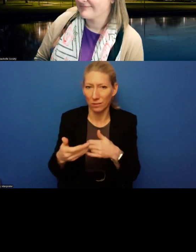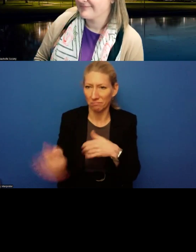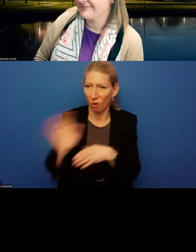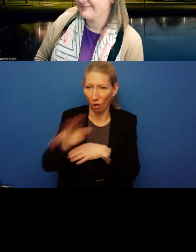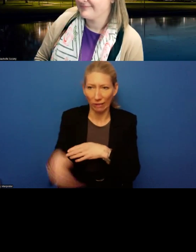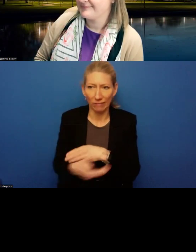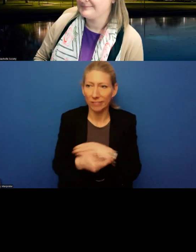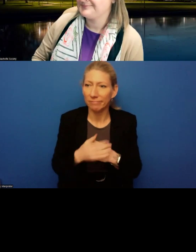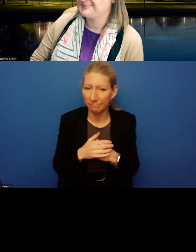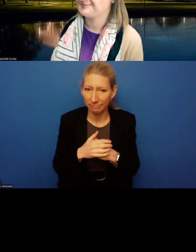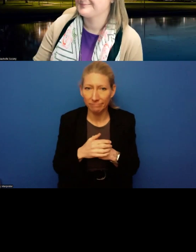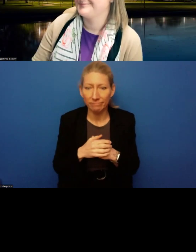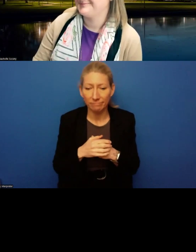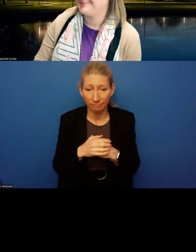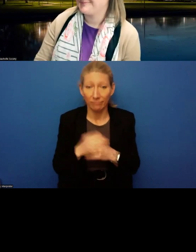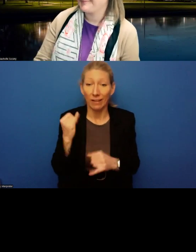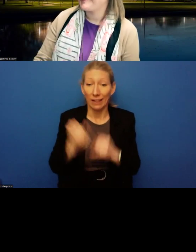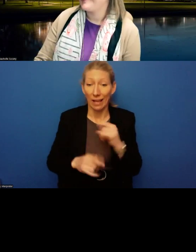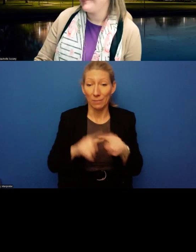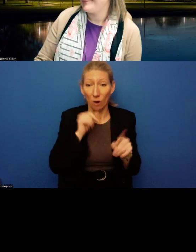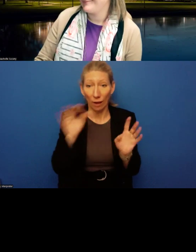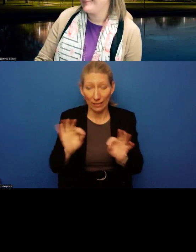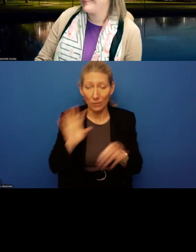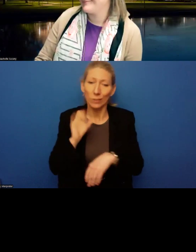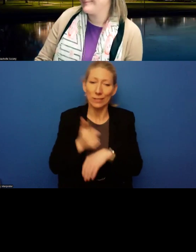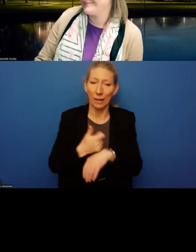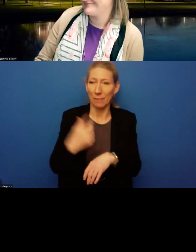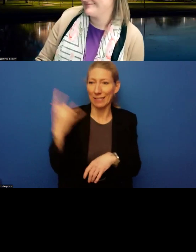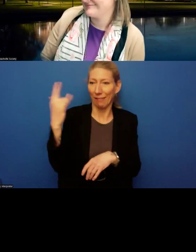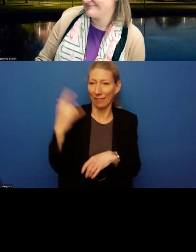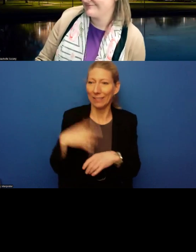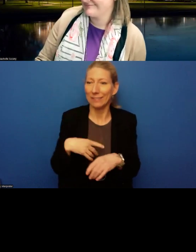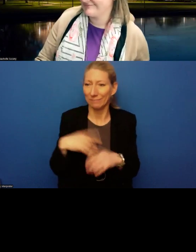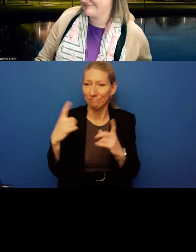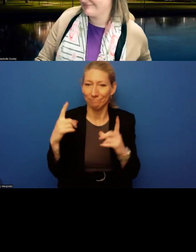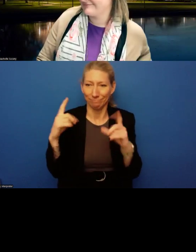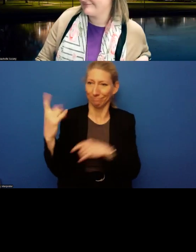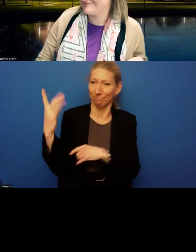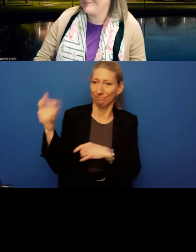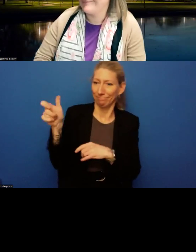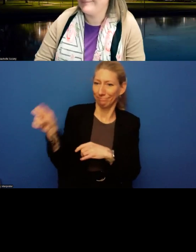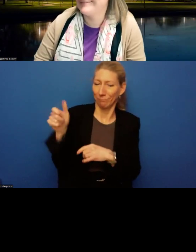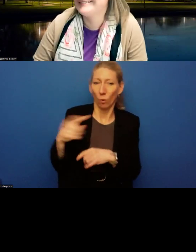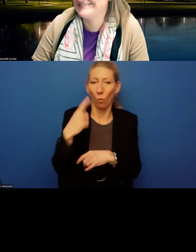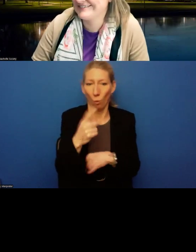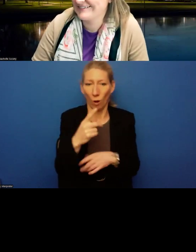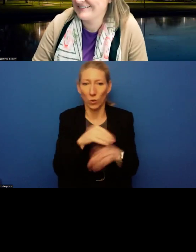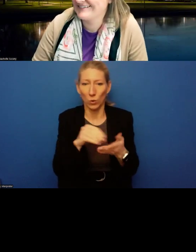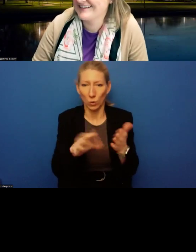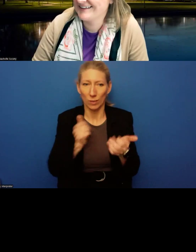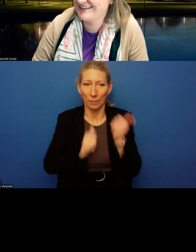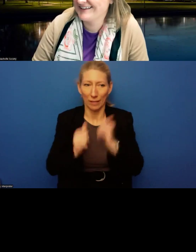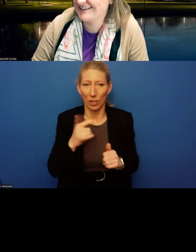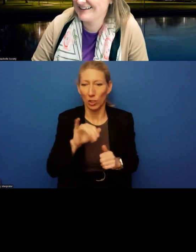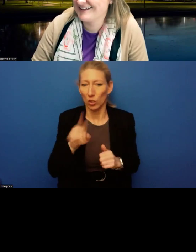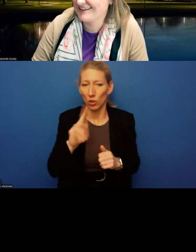evening. Last but not least, we set up a selfie station with one of my students playing Jupiter, sporting a beard I